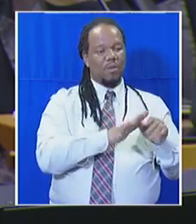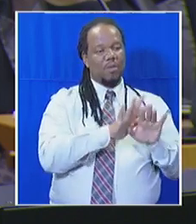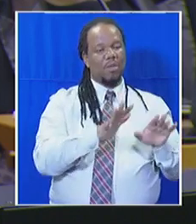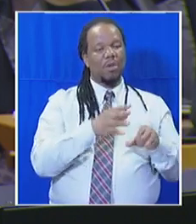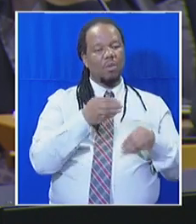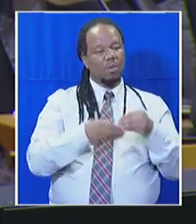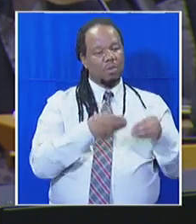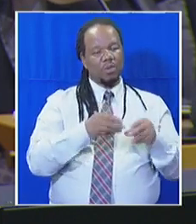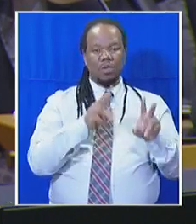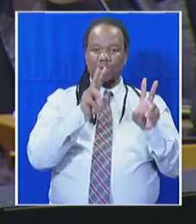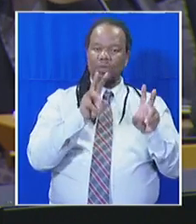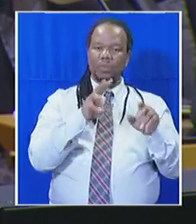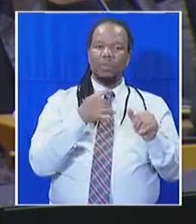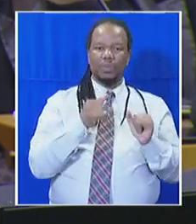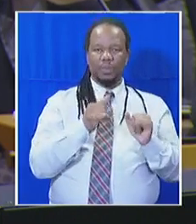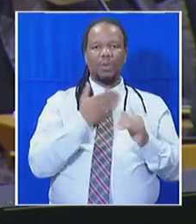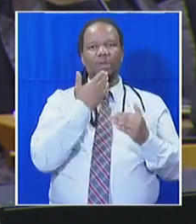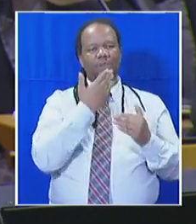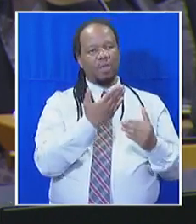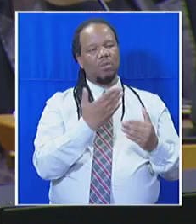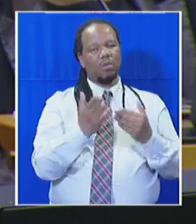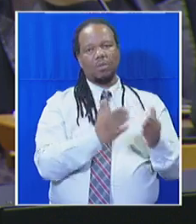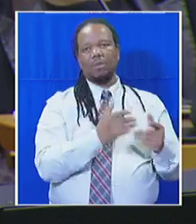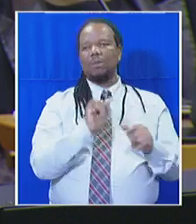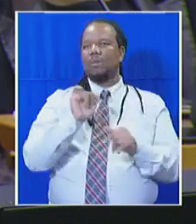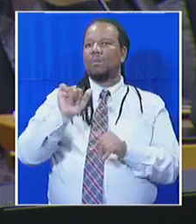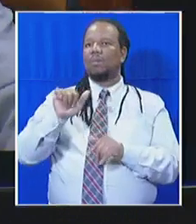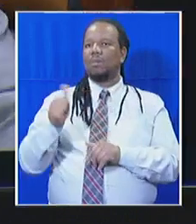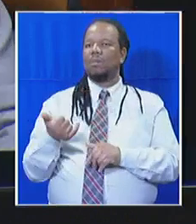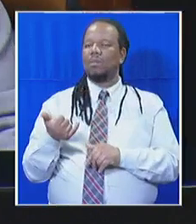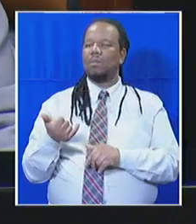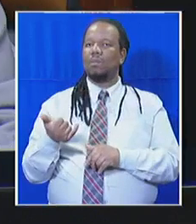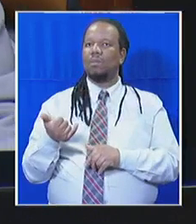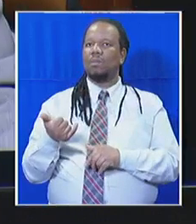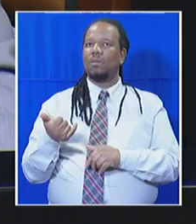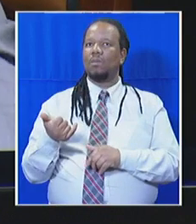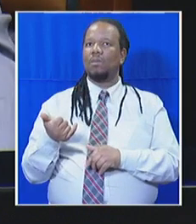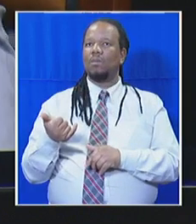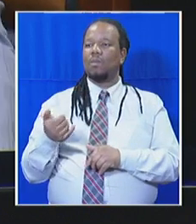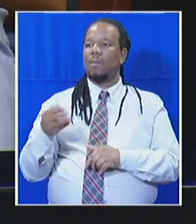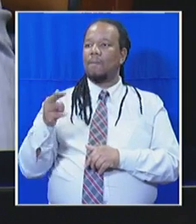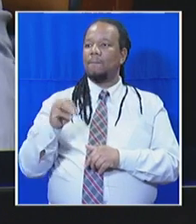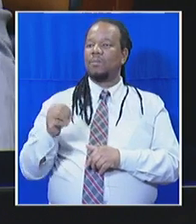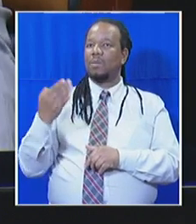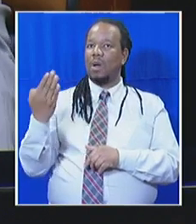seriously, and irrespective of Thank the you, union, Honourable Deputy President Bob, Minister. we will deal with the matter. Thank you. The Honourable Nsimang.